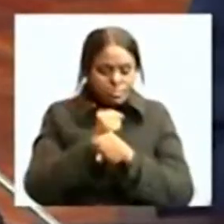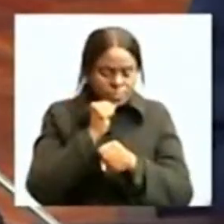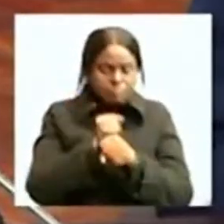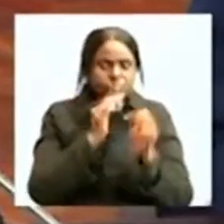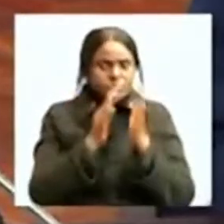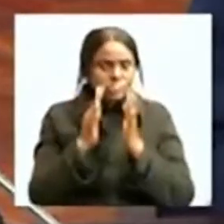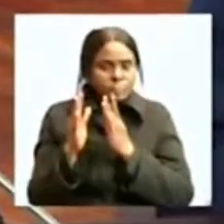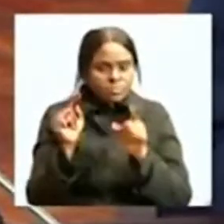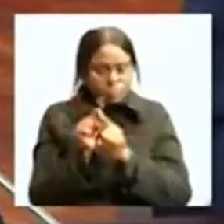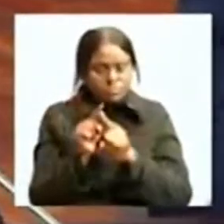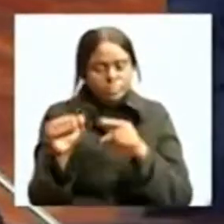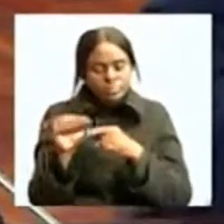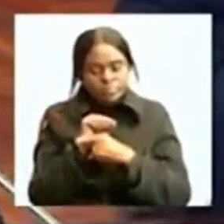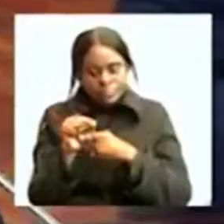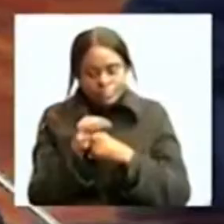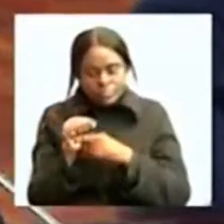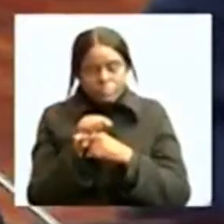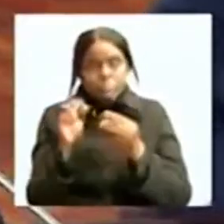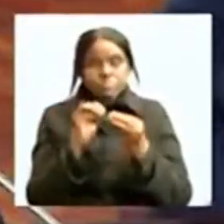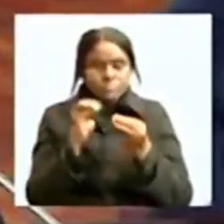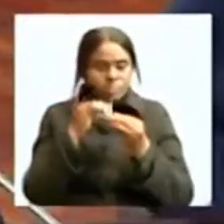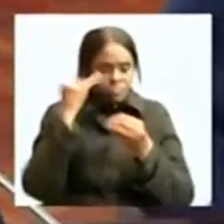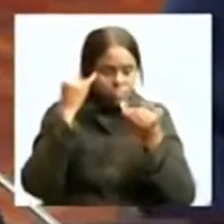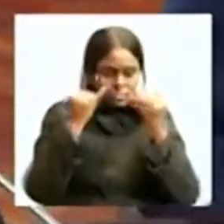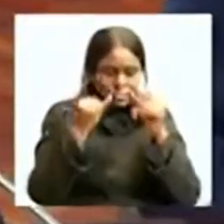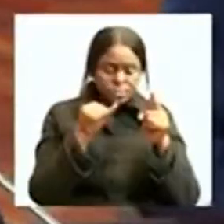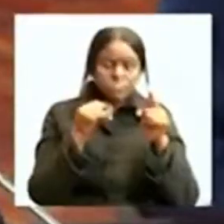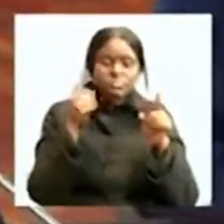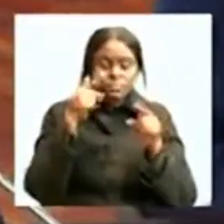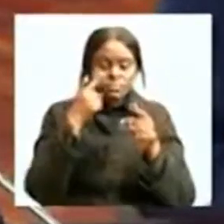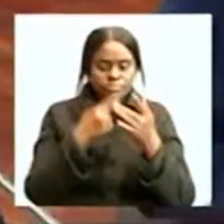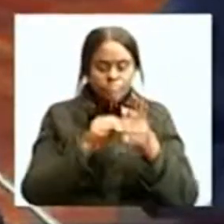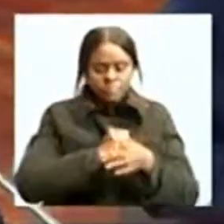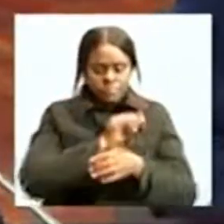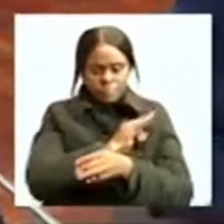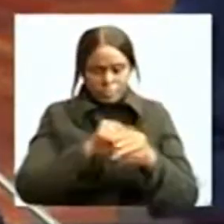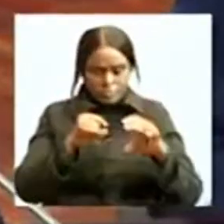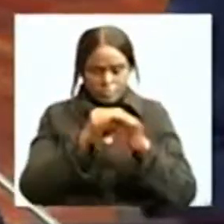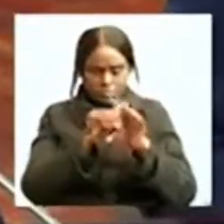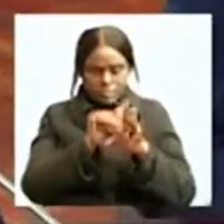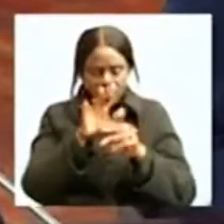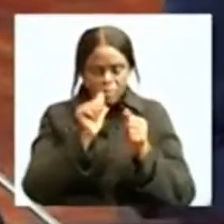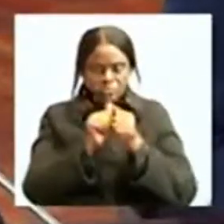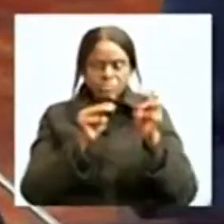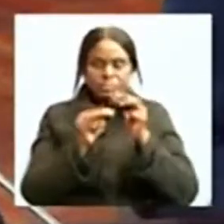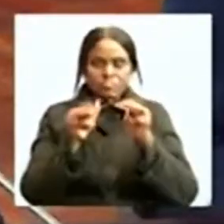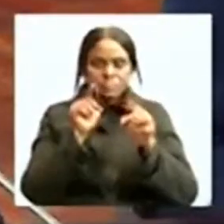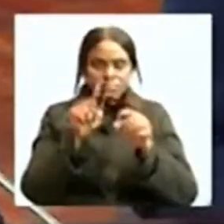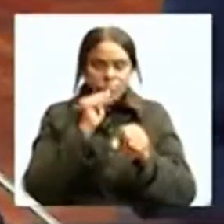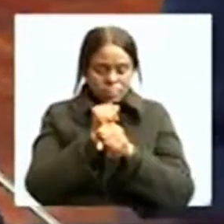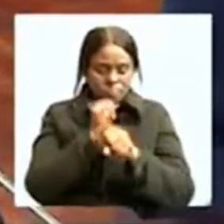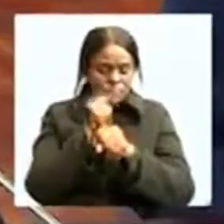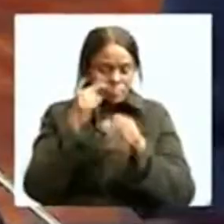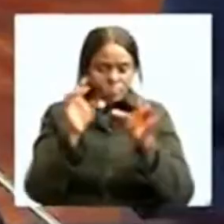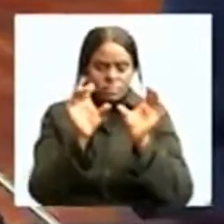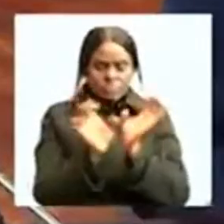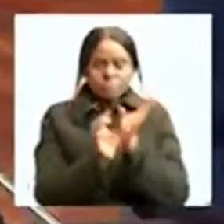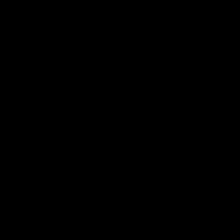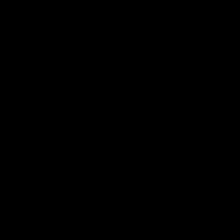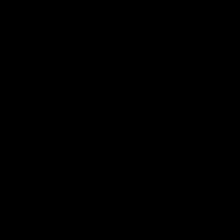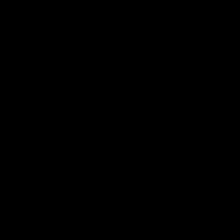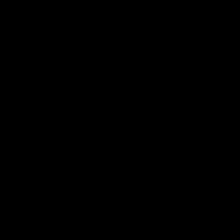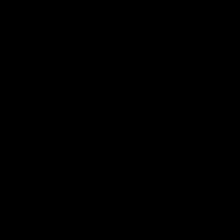measures, and capacity building initiatives for staff involved in the management and oversight of Consumer Development